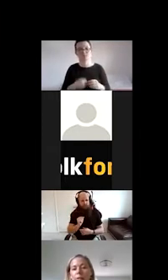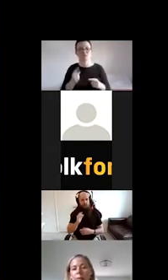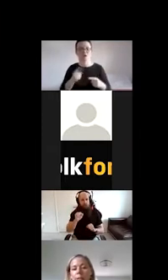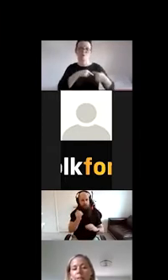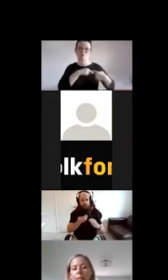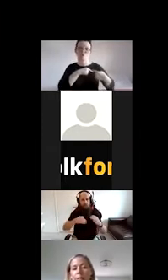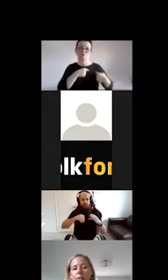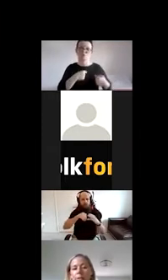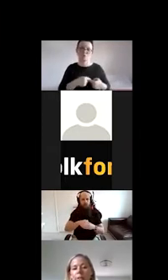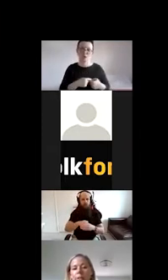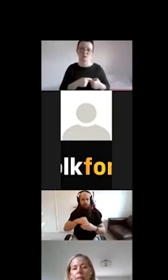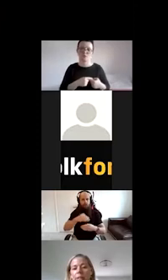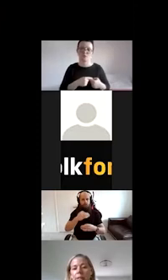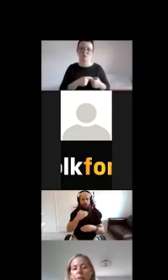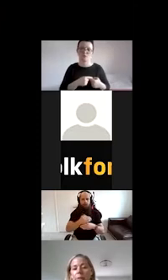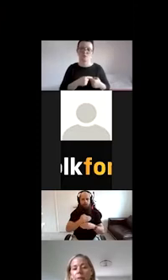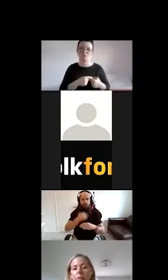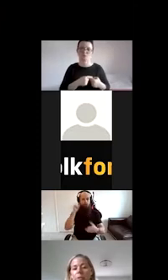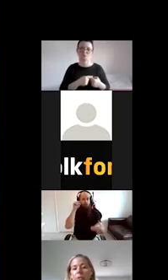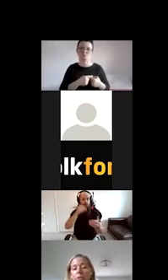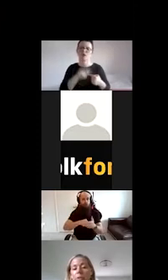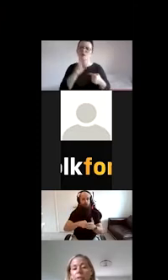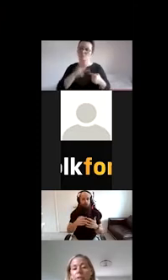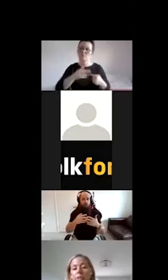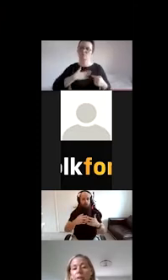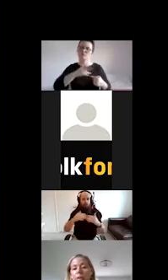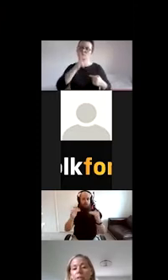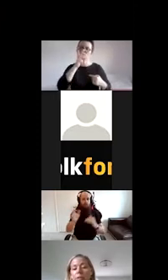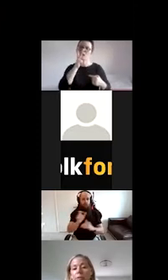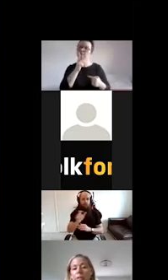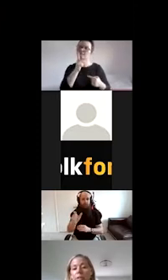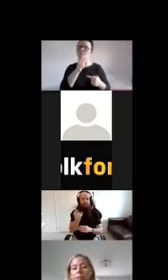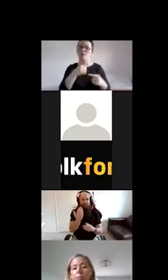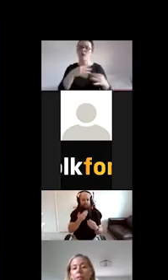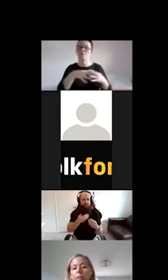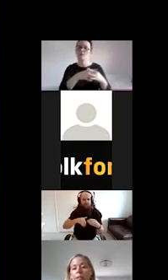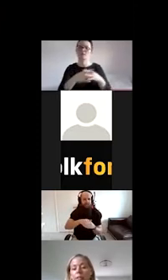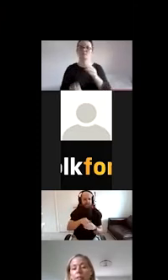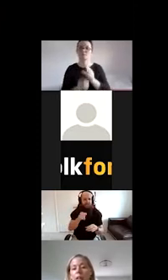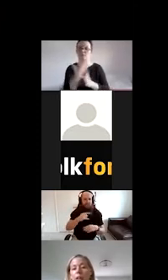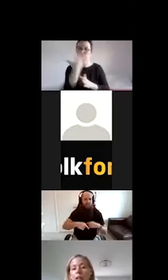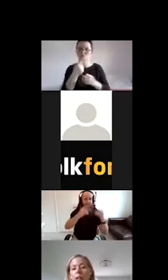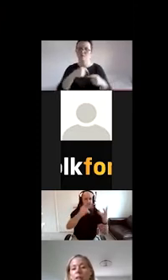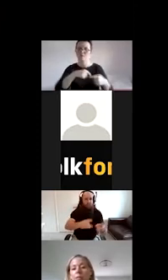for disability inclusion. And that includes also to ensuring that there are sufficient